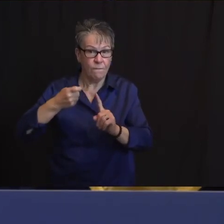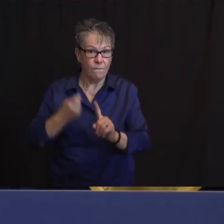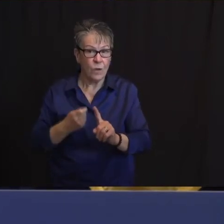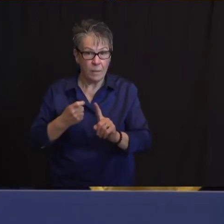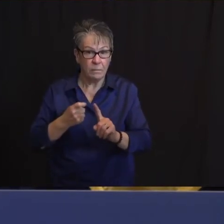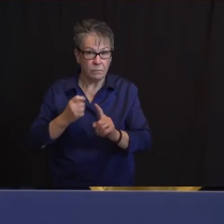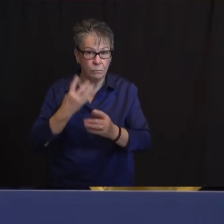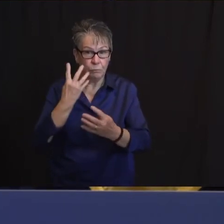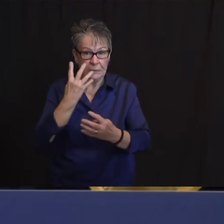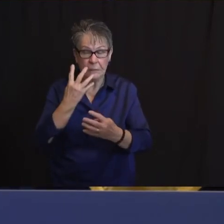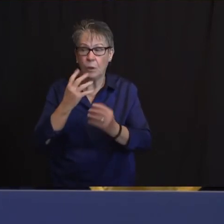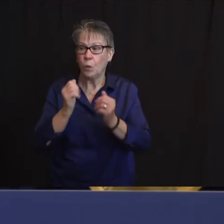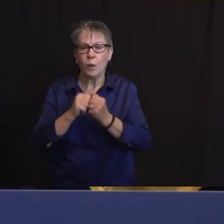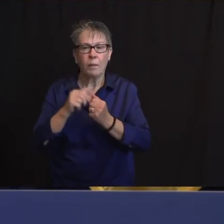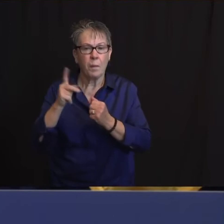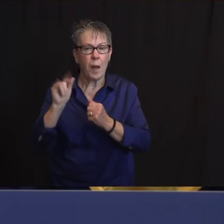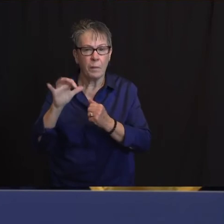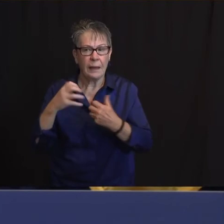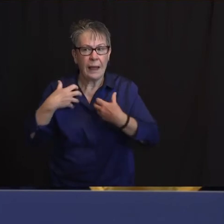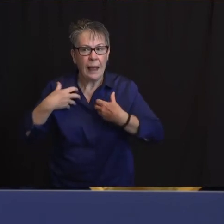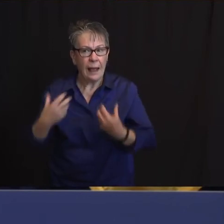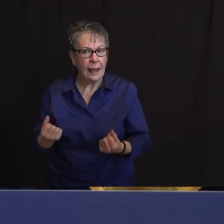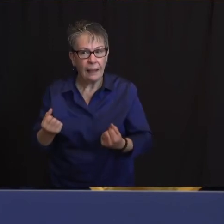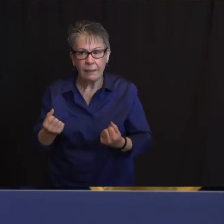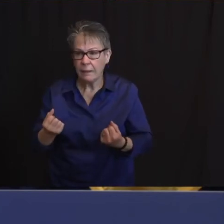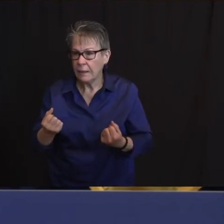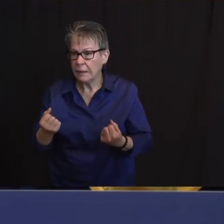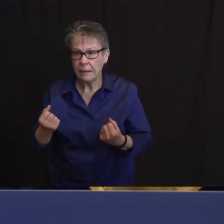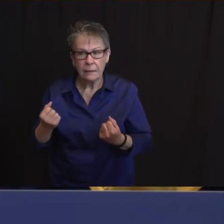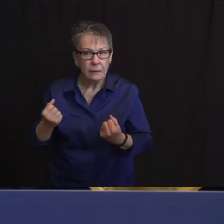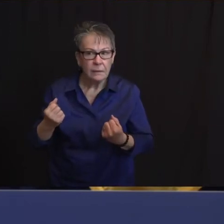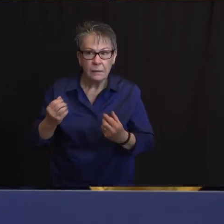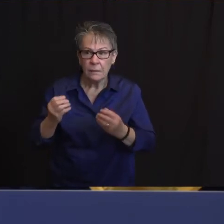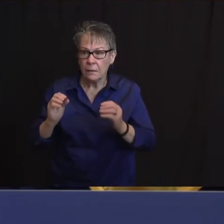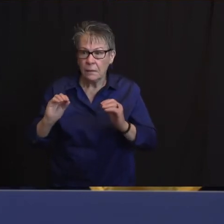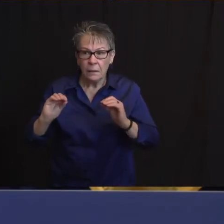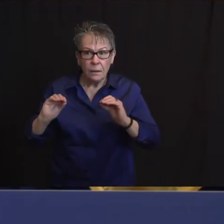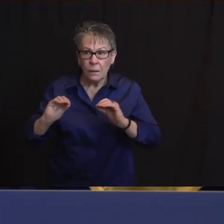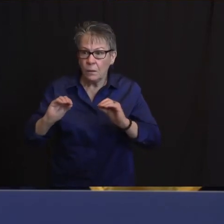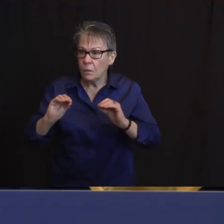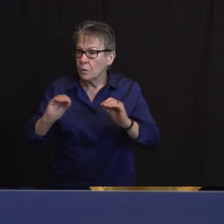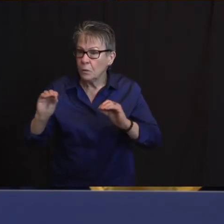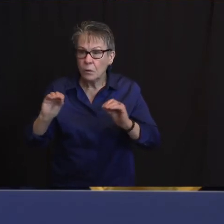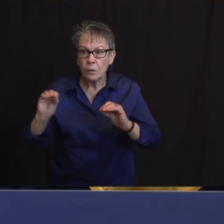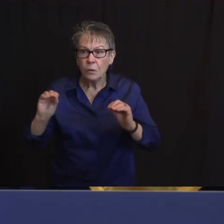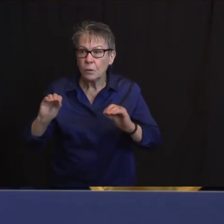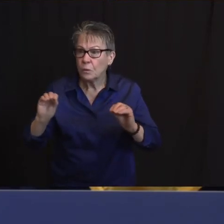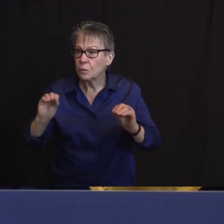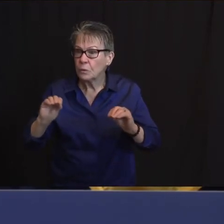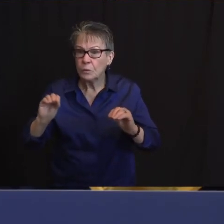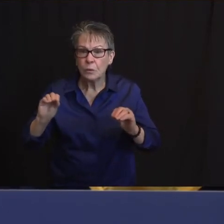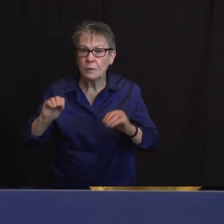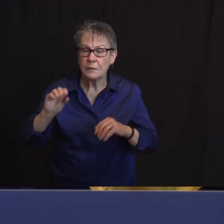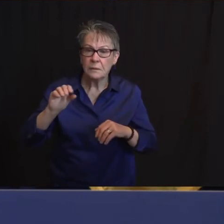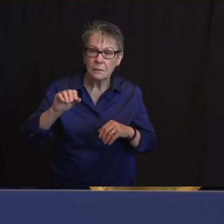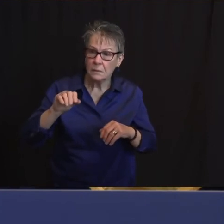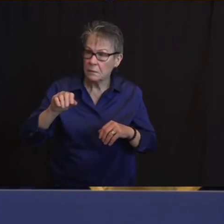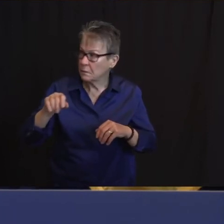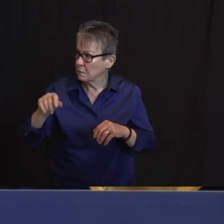without MVC ID cards, despite a law that you signed that said they should have them. Are you satisfied with that?